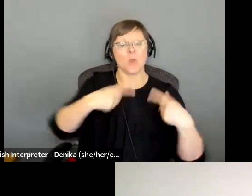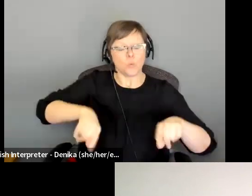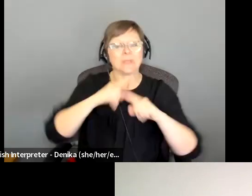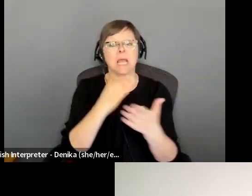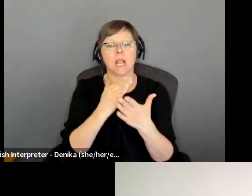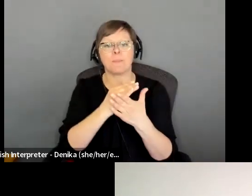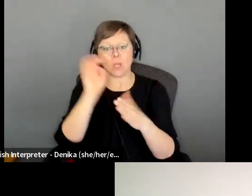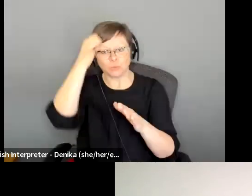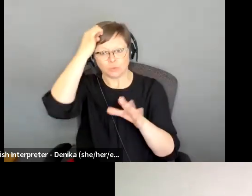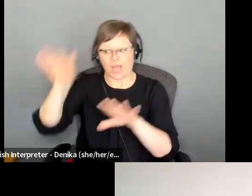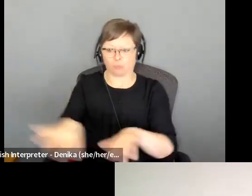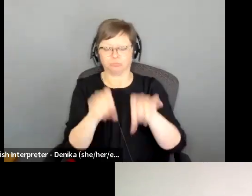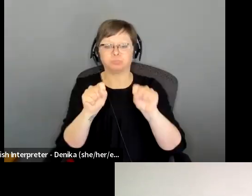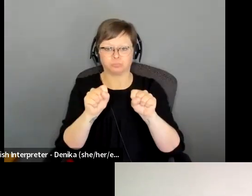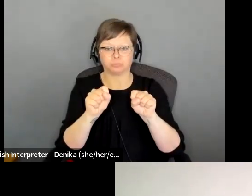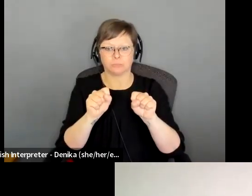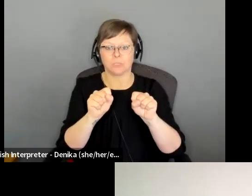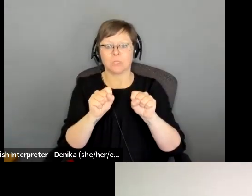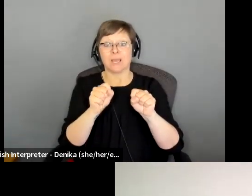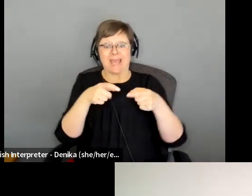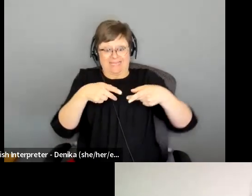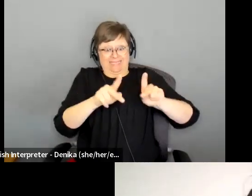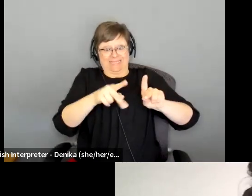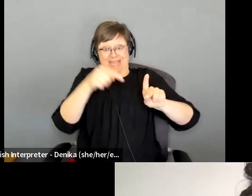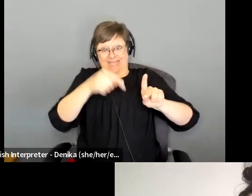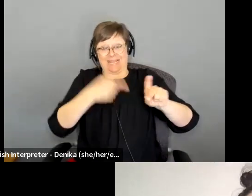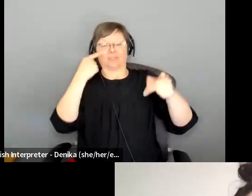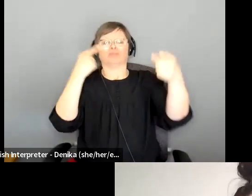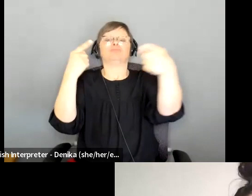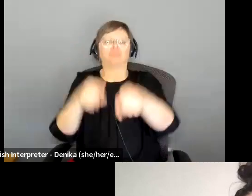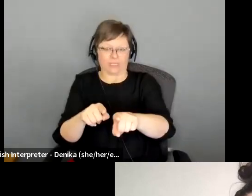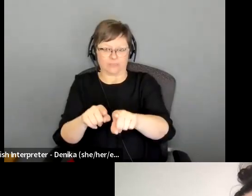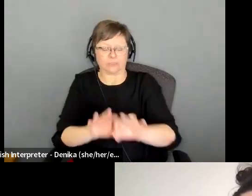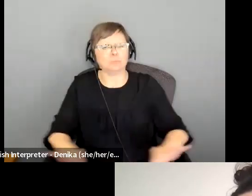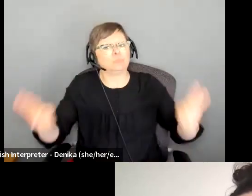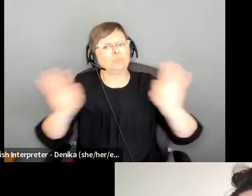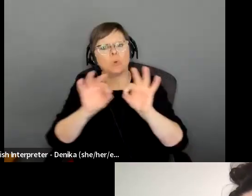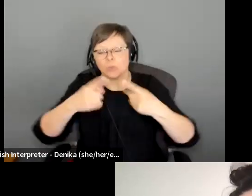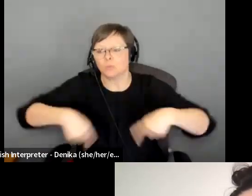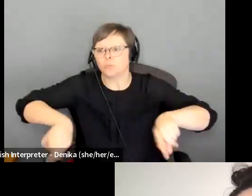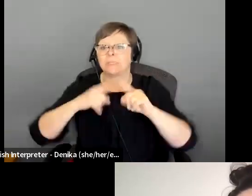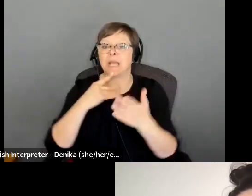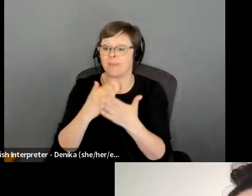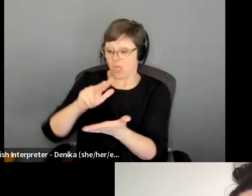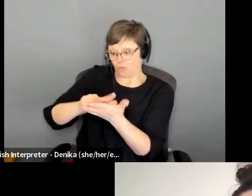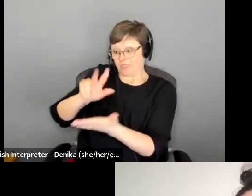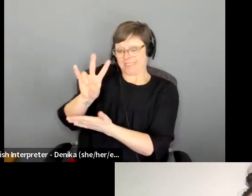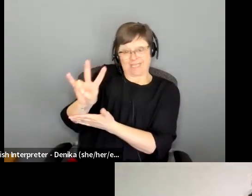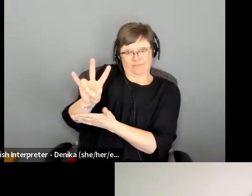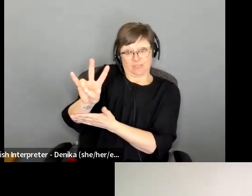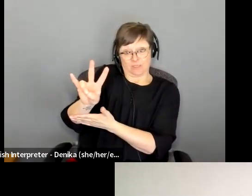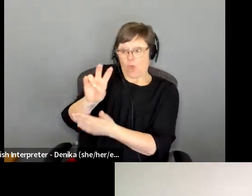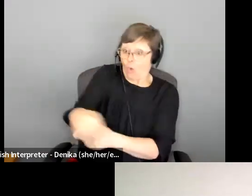So if we are to consider that consent is an agreement, it is imperative that we reflect and acknowledge that Treaty 7 and other treaty agreements